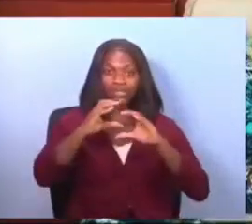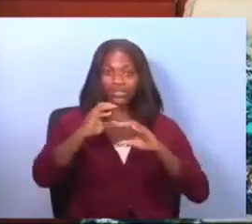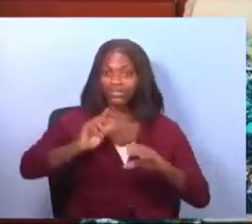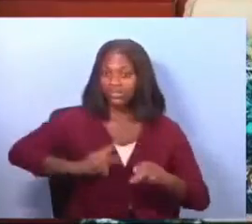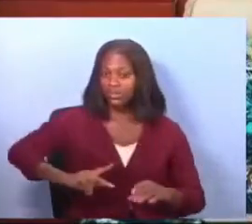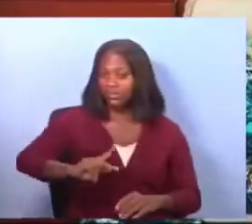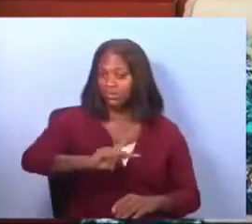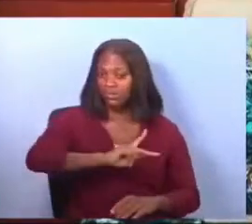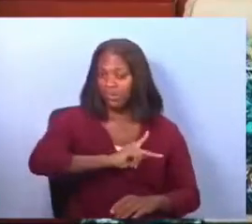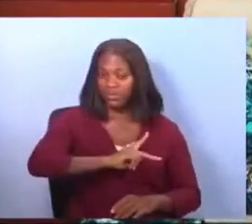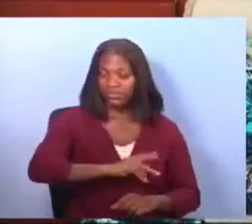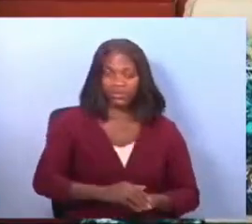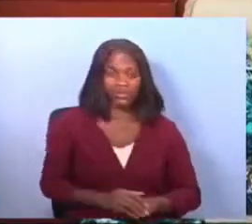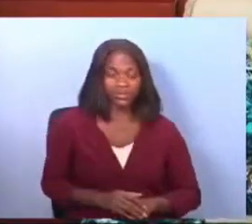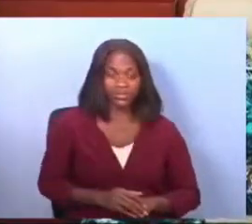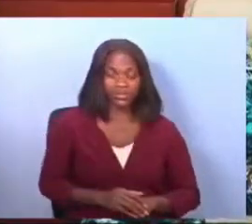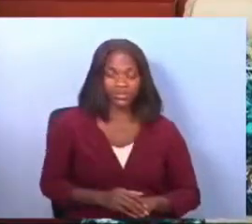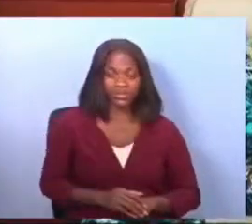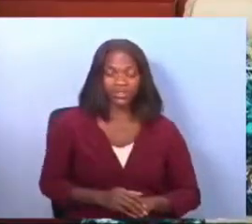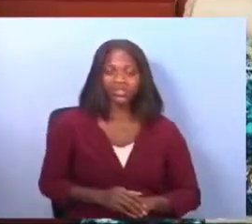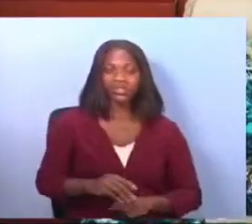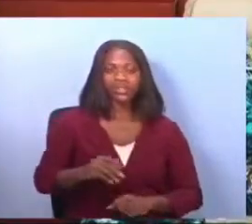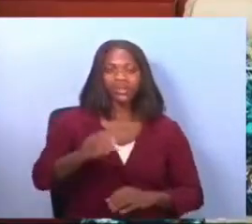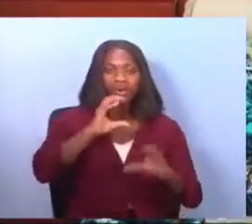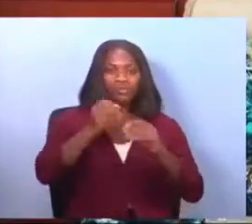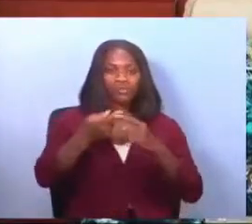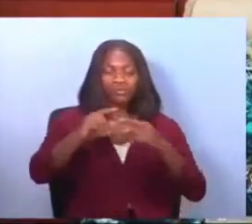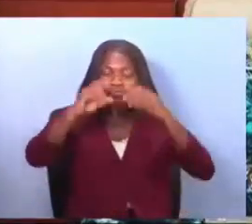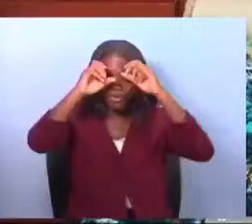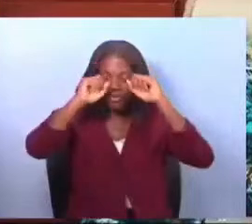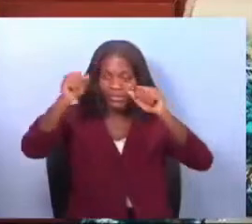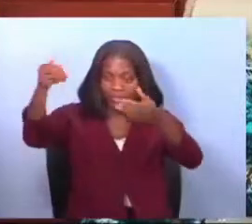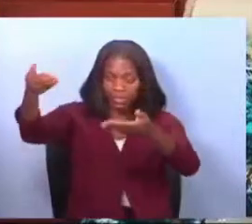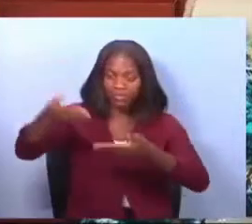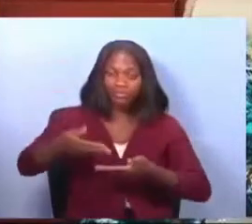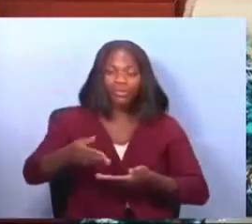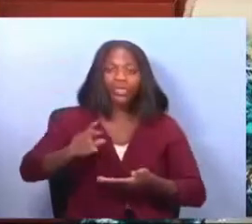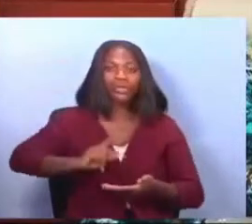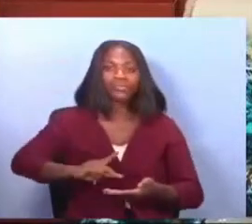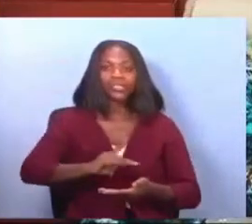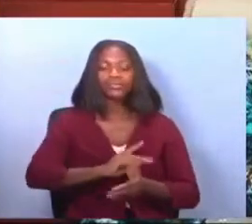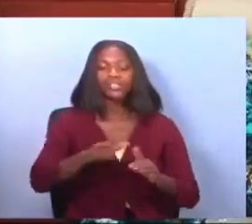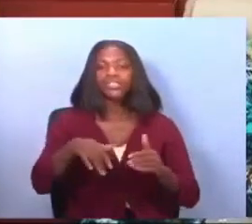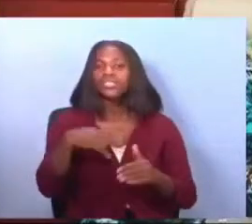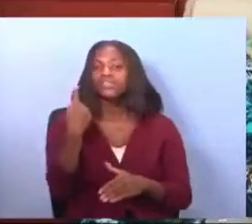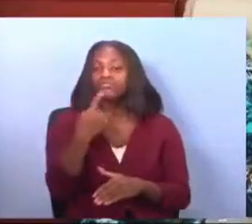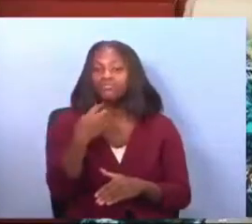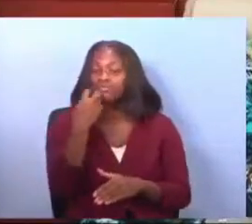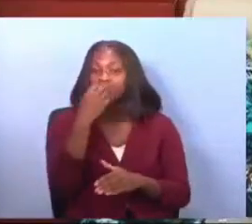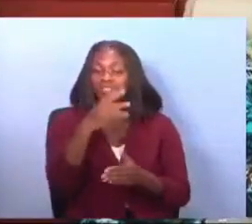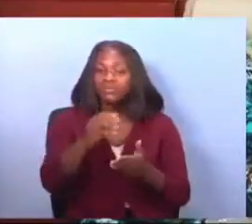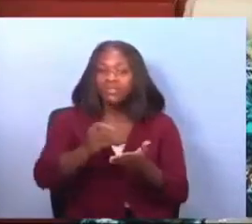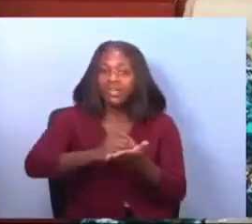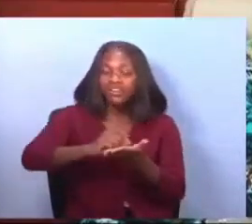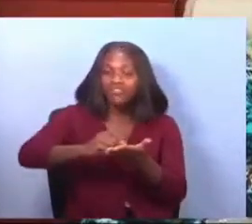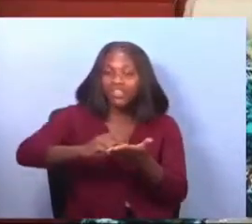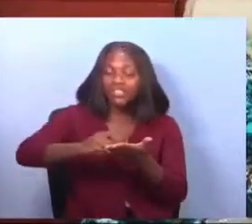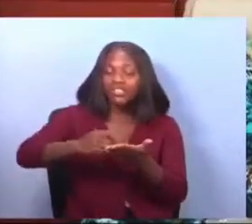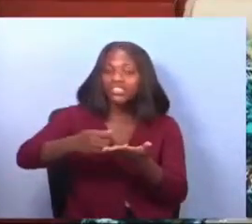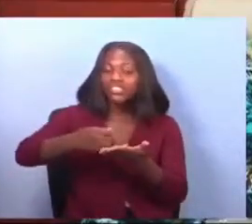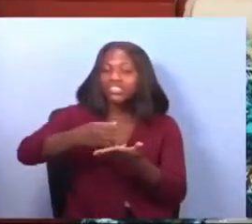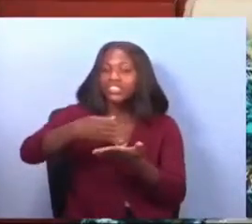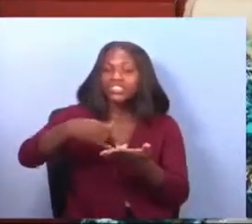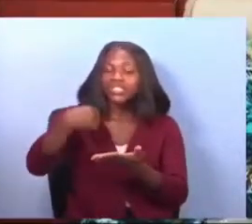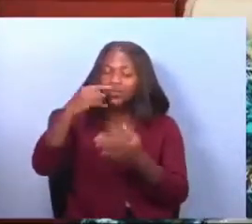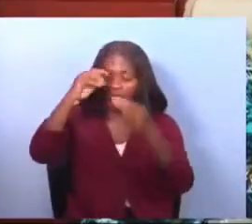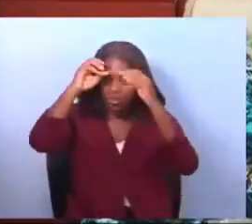House. Communication from the President to the House shall be made to the Speaker in writing, signed by the